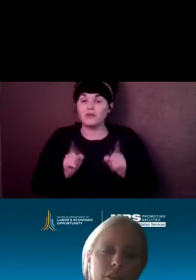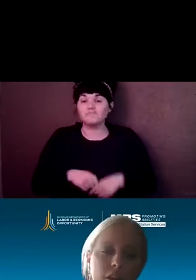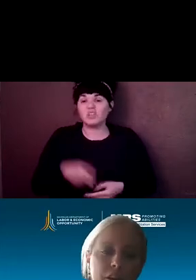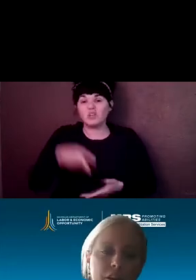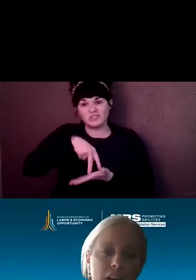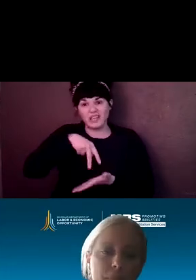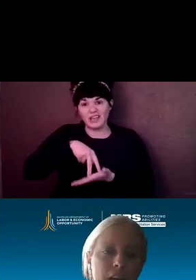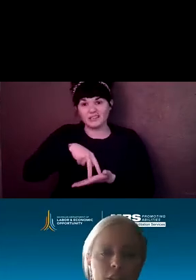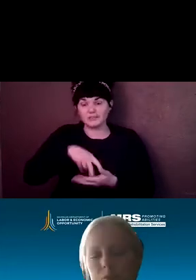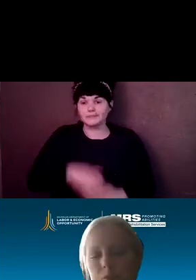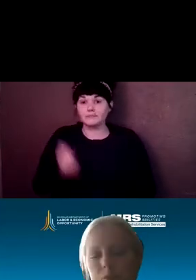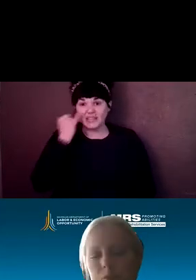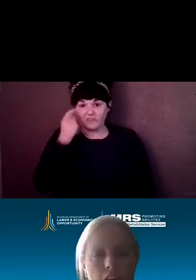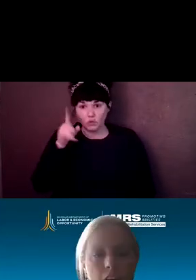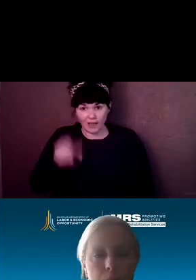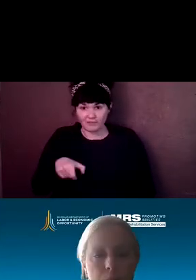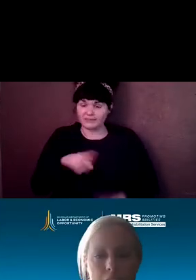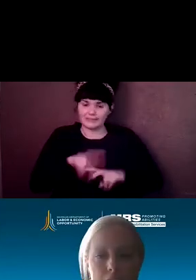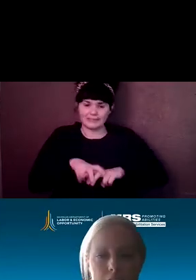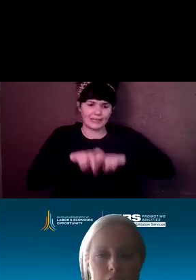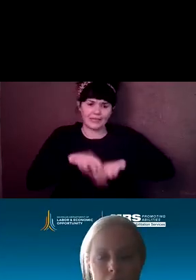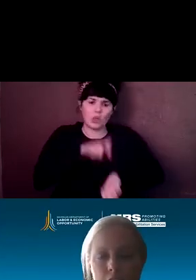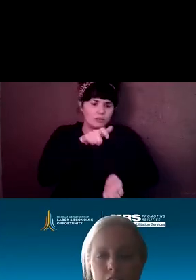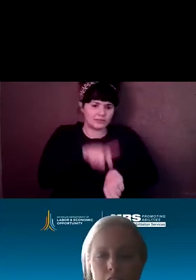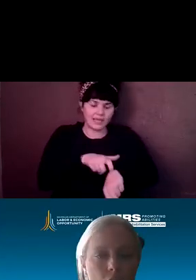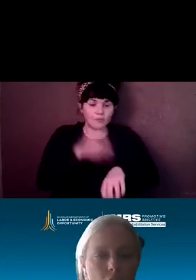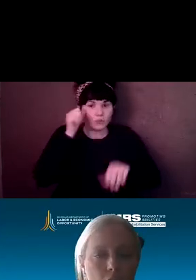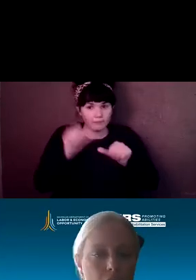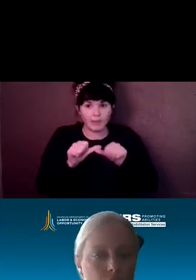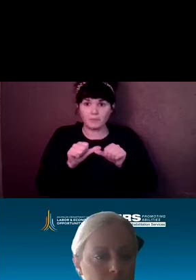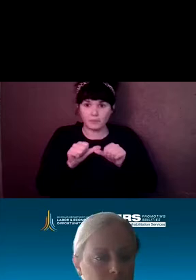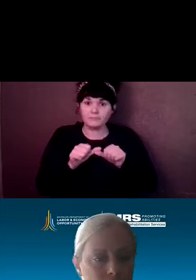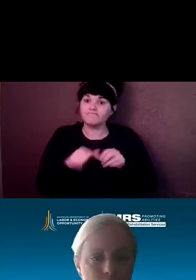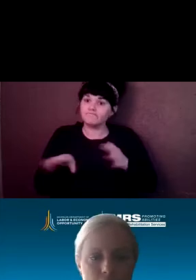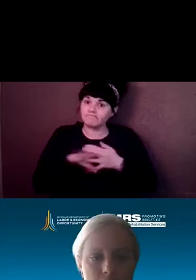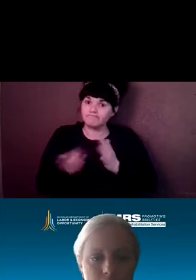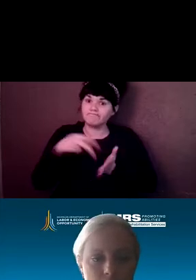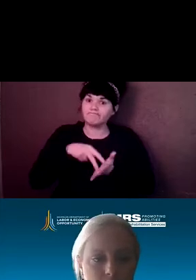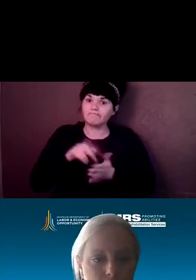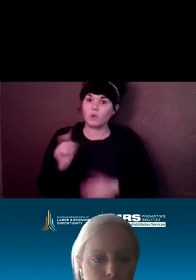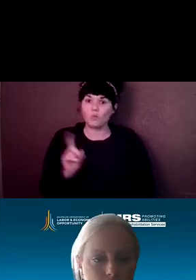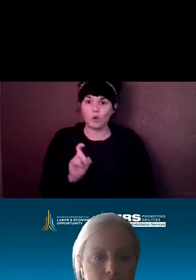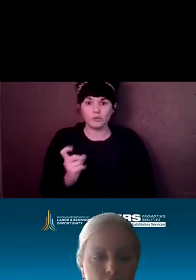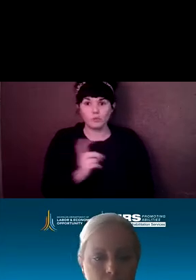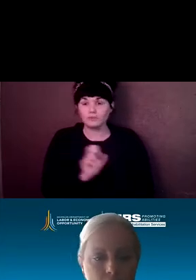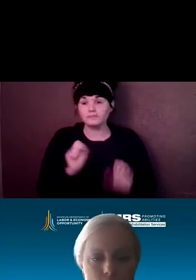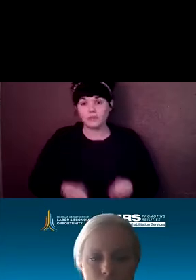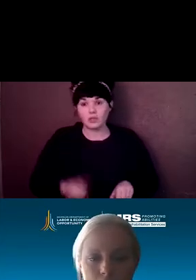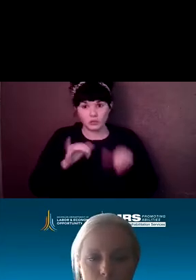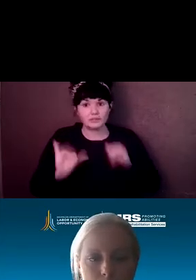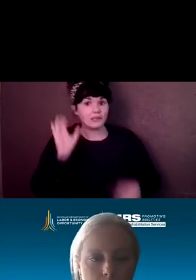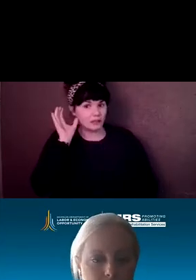sit for a long period of time, just remember to get up and, walk around, and you can still listen to